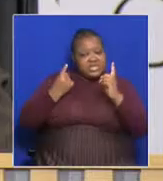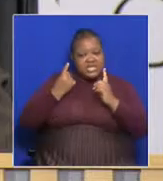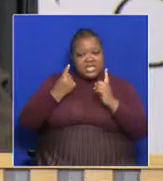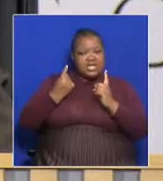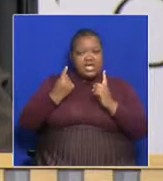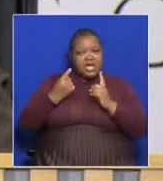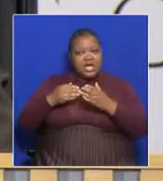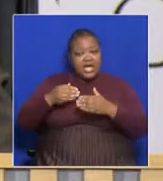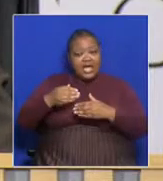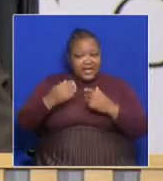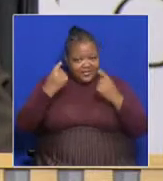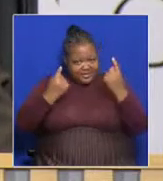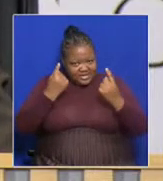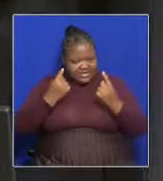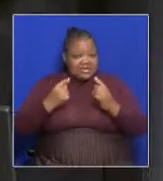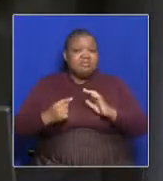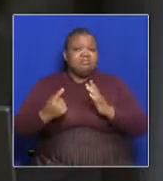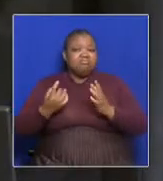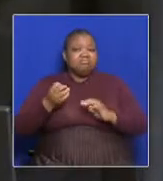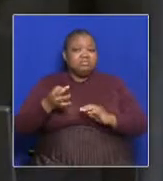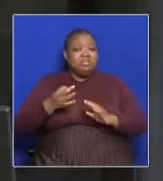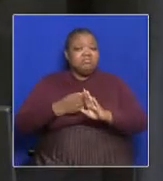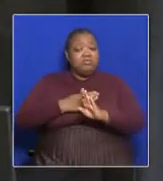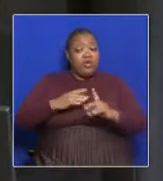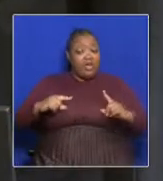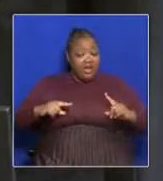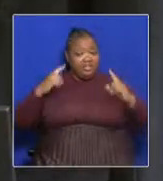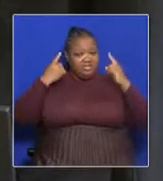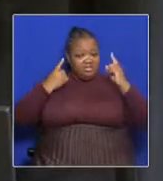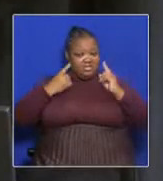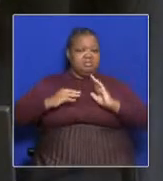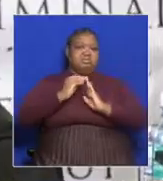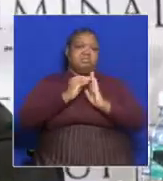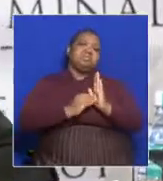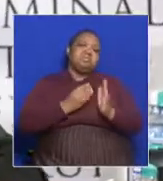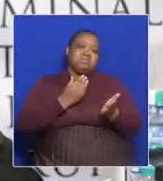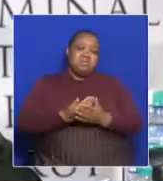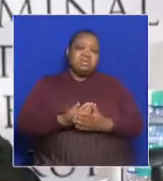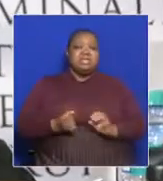diary. Yes, I can see how it seems there. Thank you.